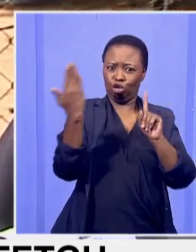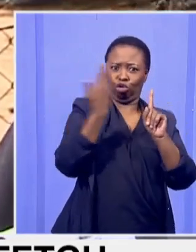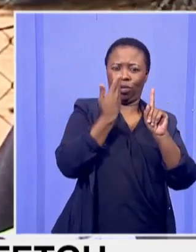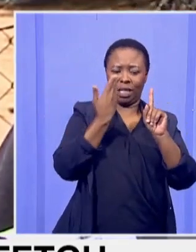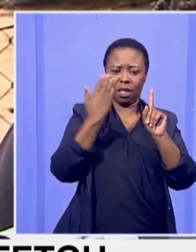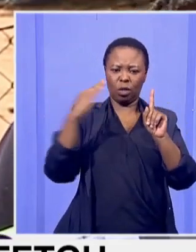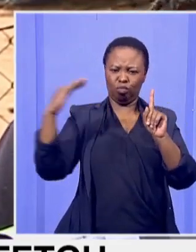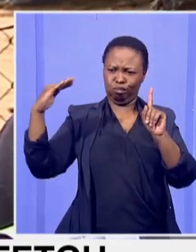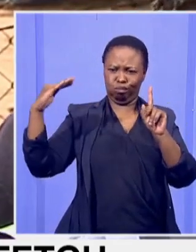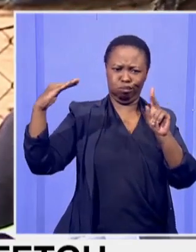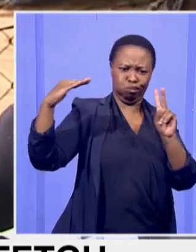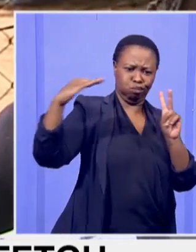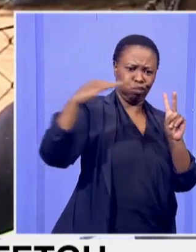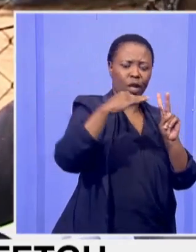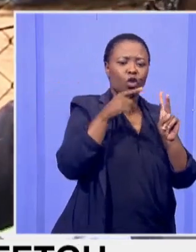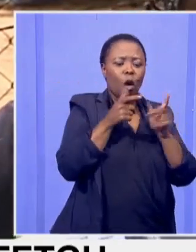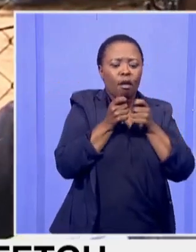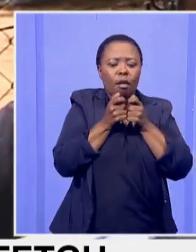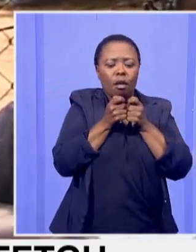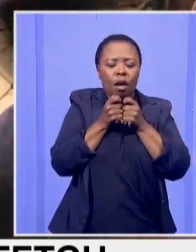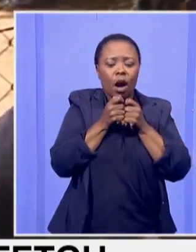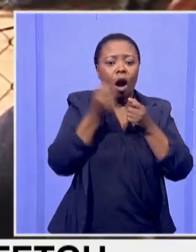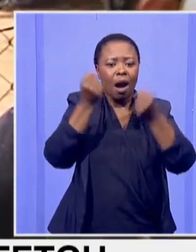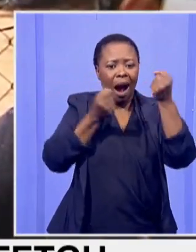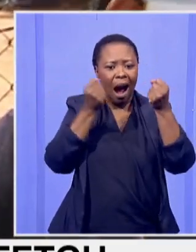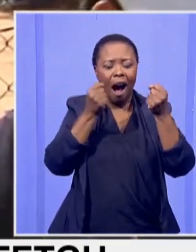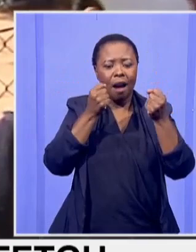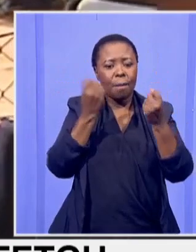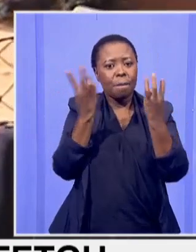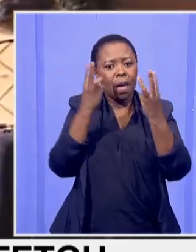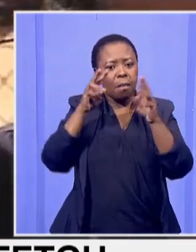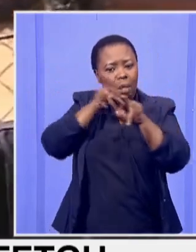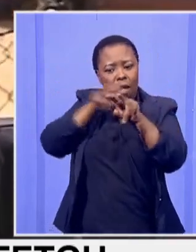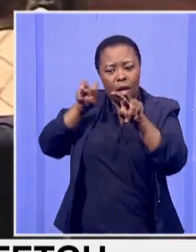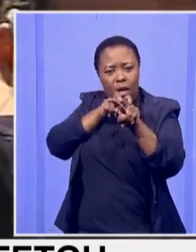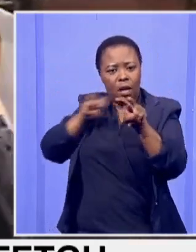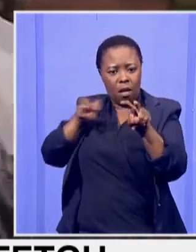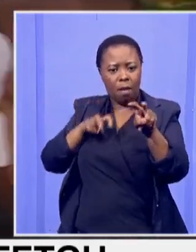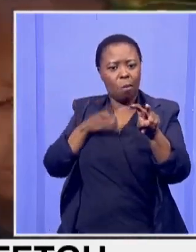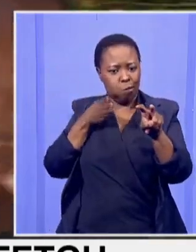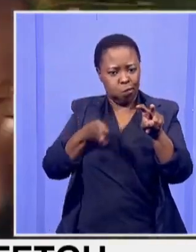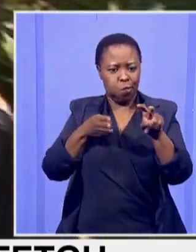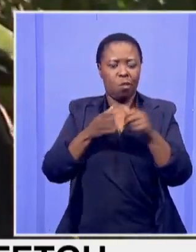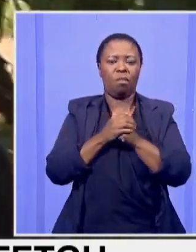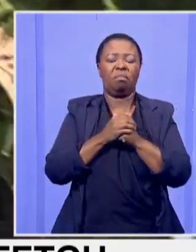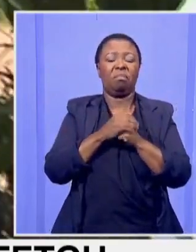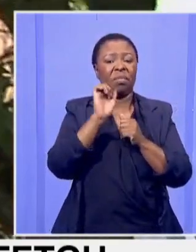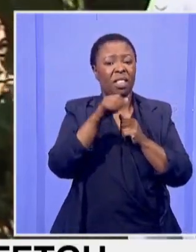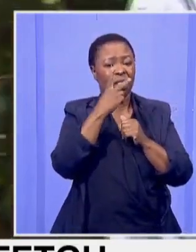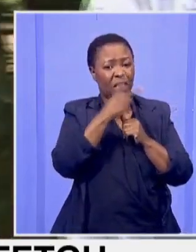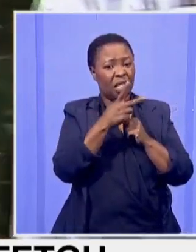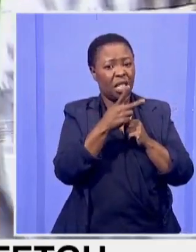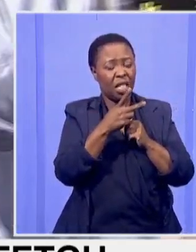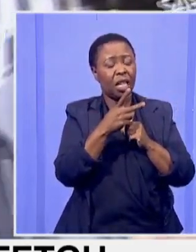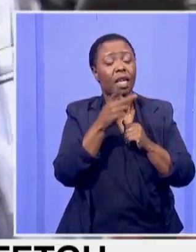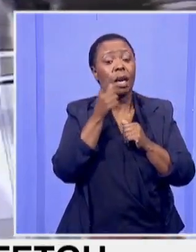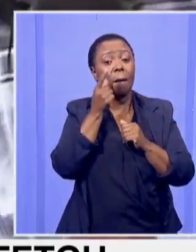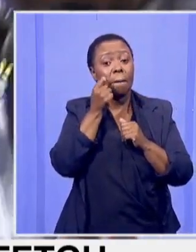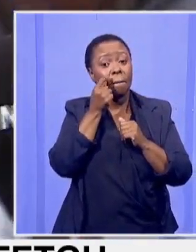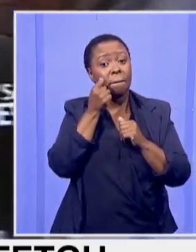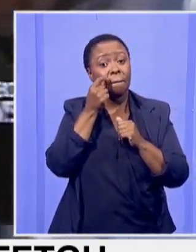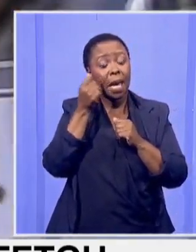on a texter and koloi ne tletse. Yeah, as you can see, as you can hear, Griselda, the guy who